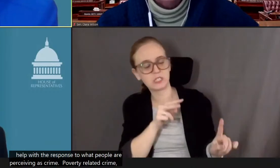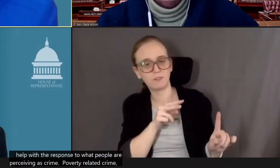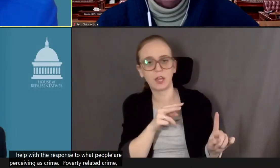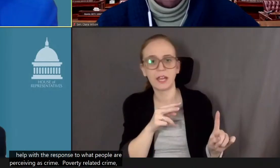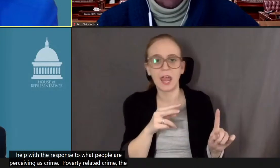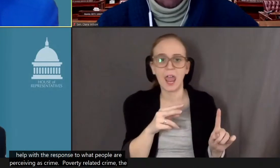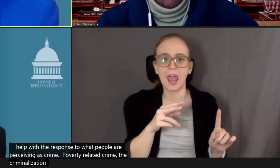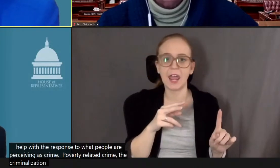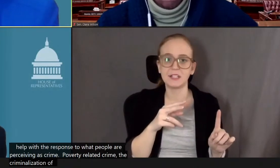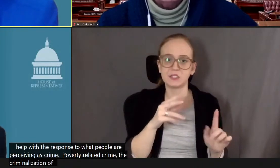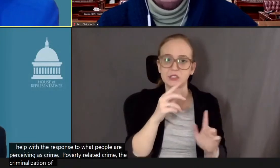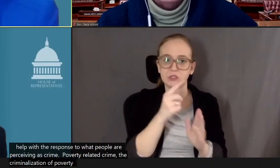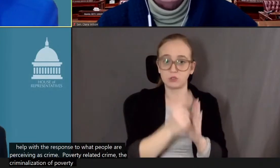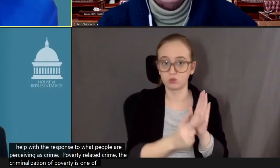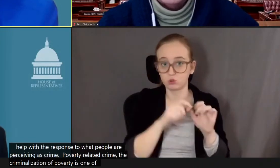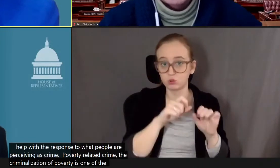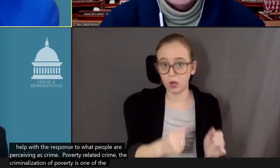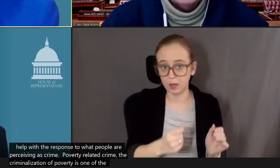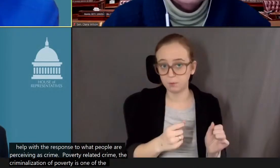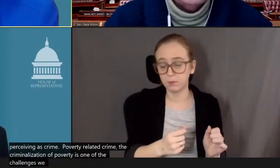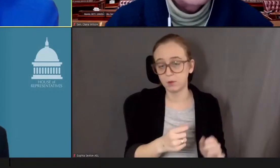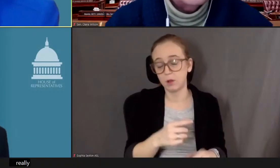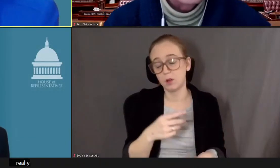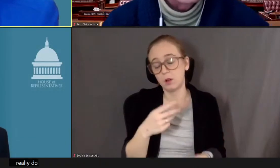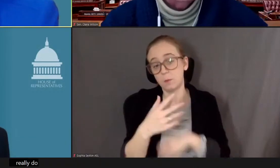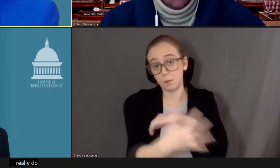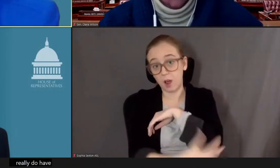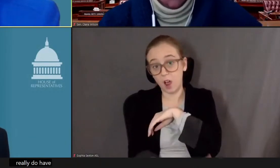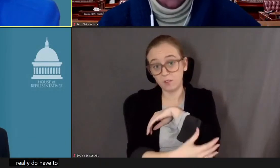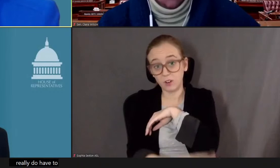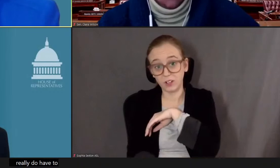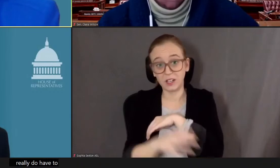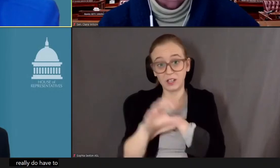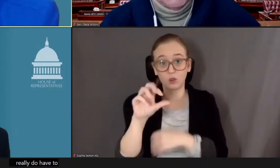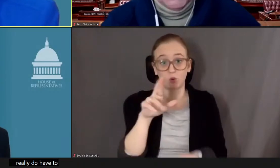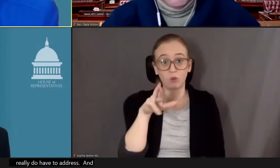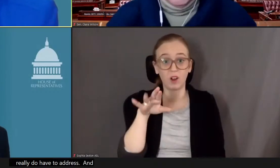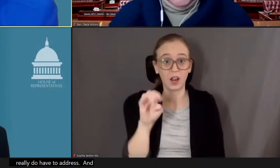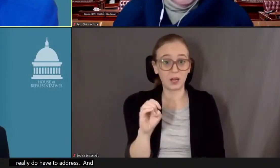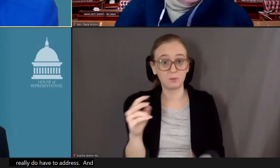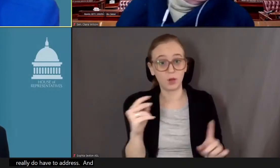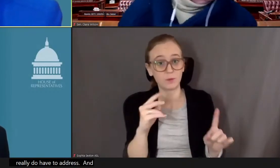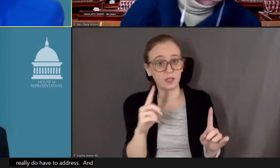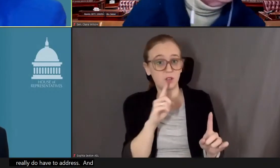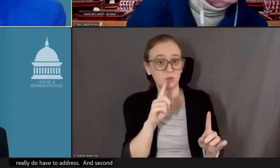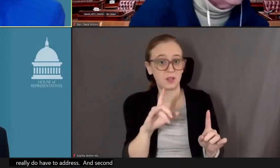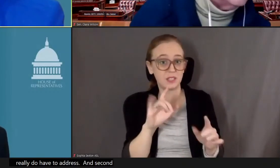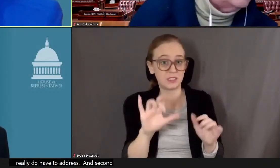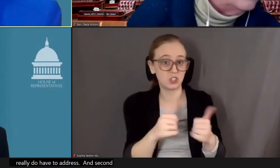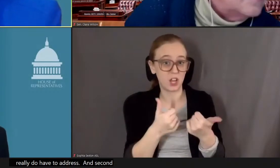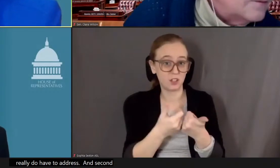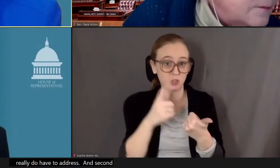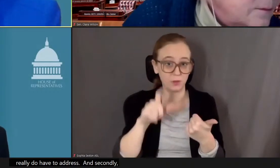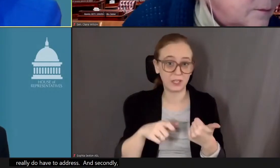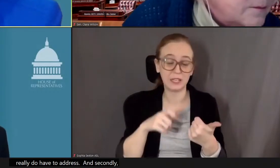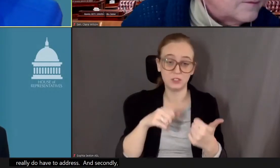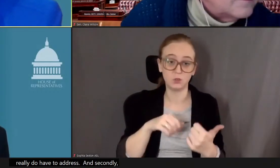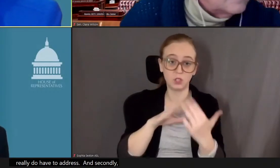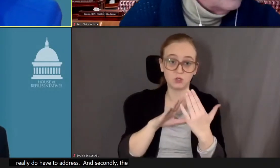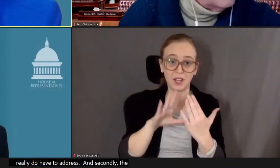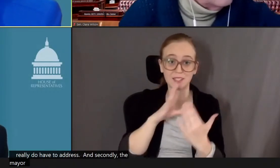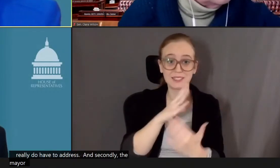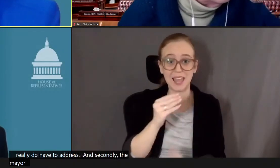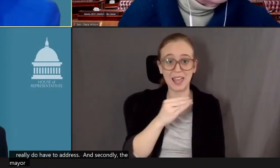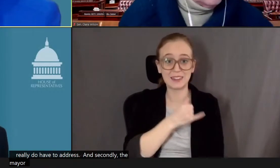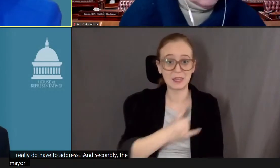poverty is one of the challenges we really do have to address. And secondly, the mayor of Federal Way